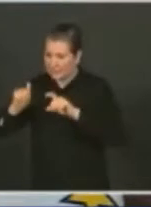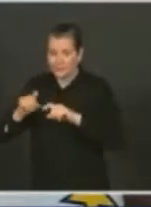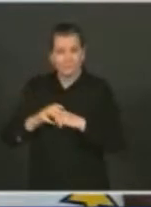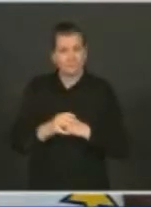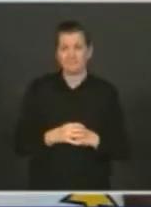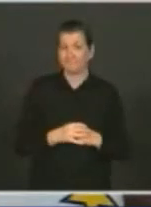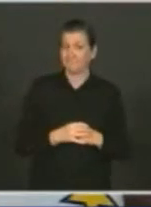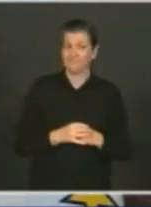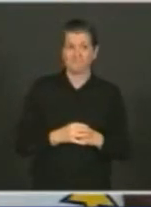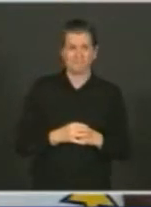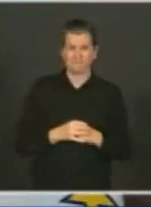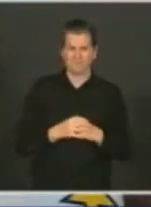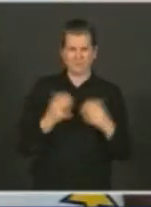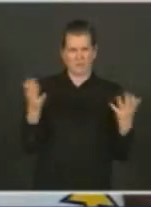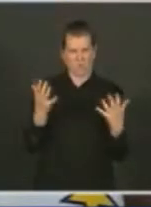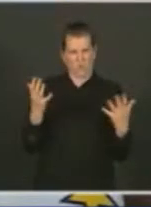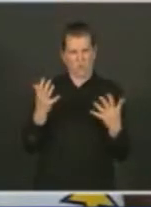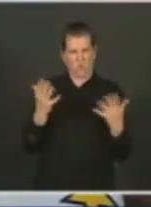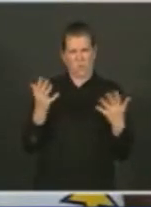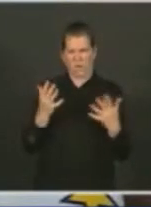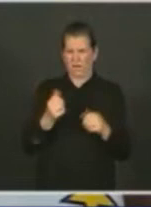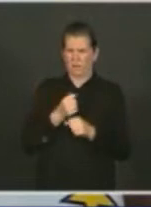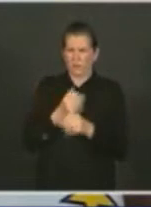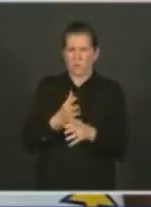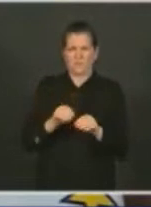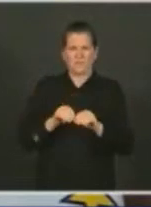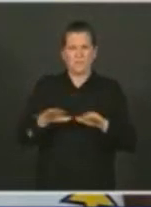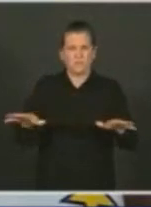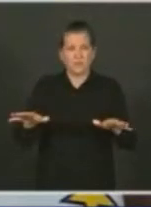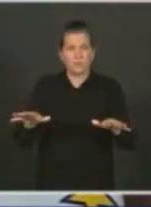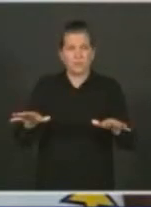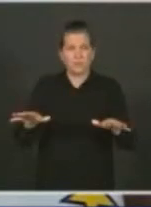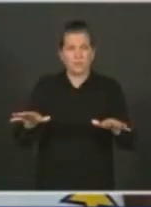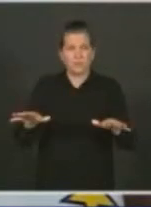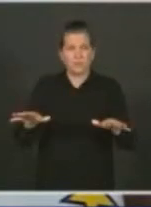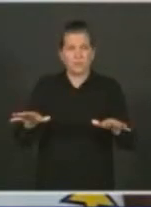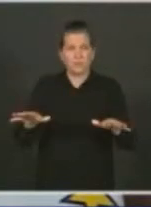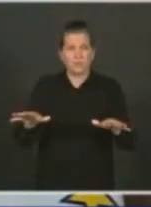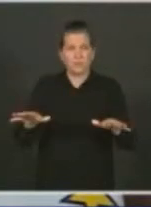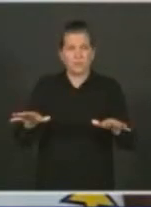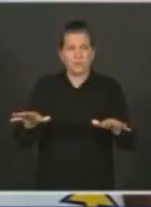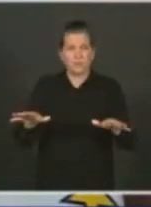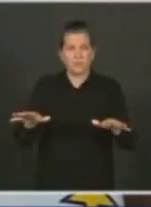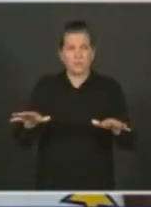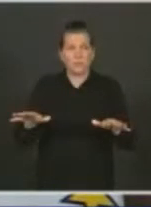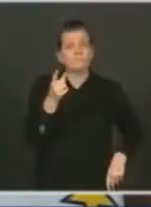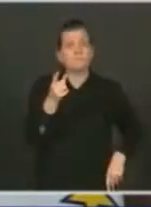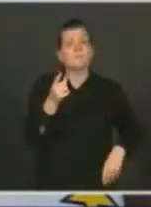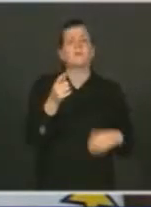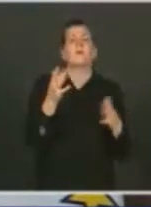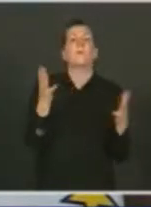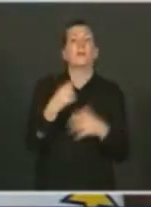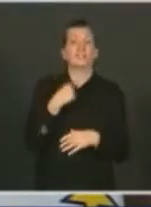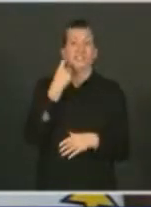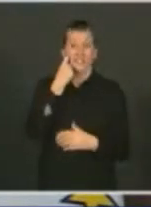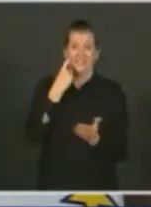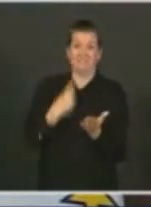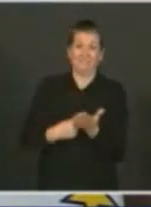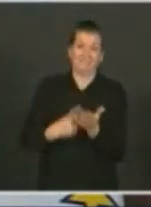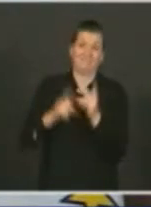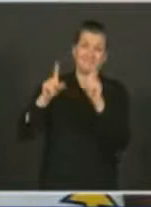what is it? What is it, you're asking? It's what we've been talking about for weeks.